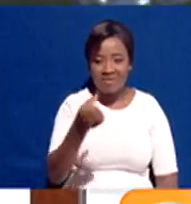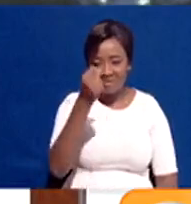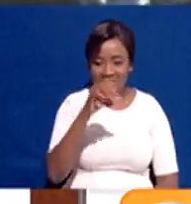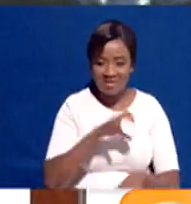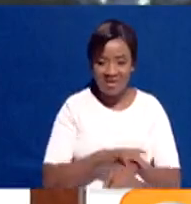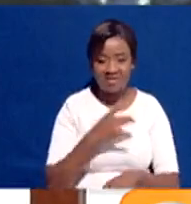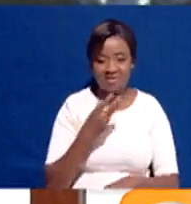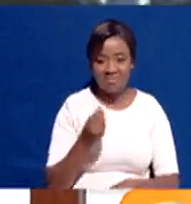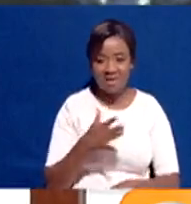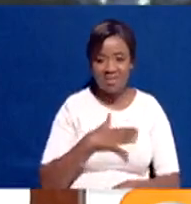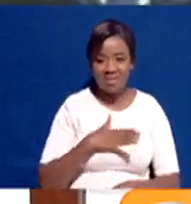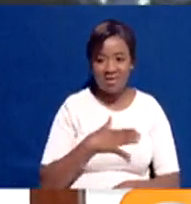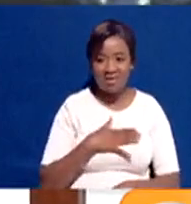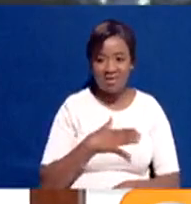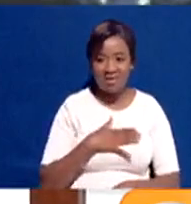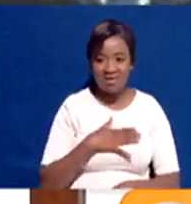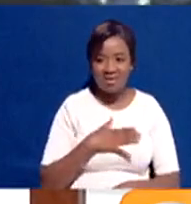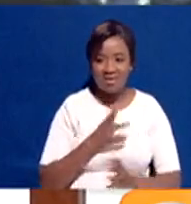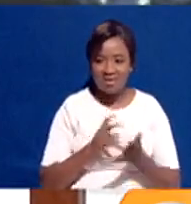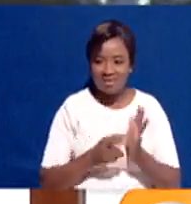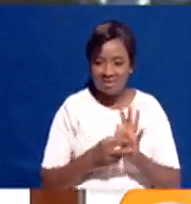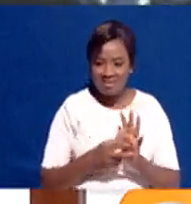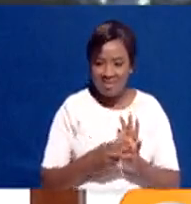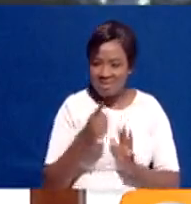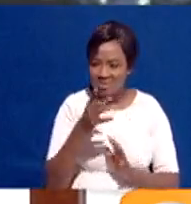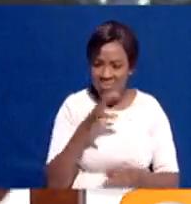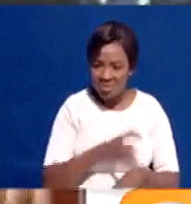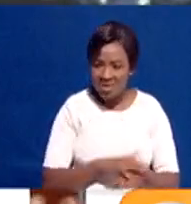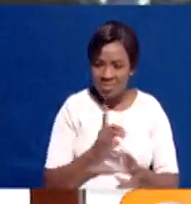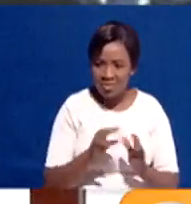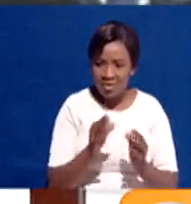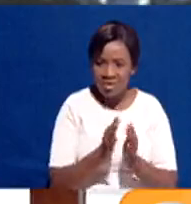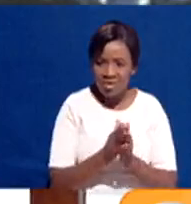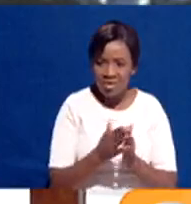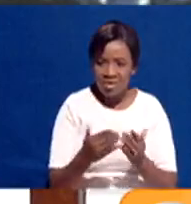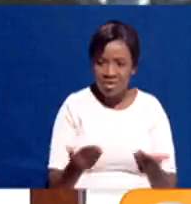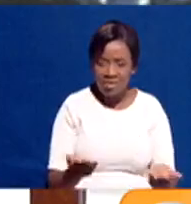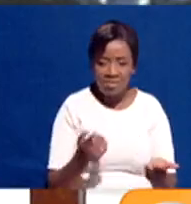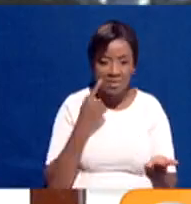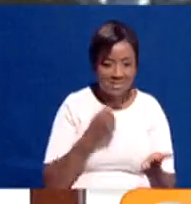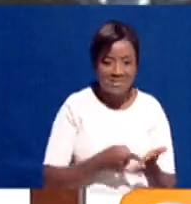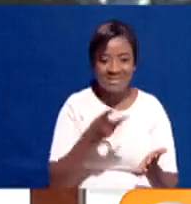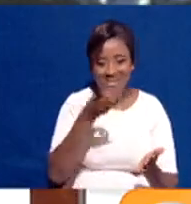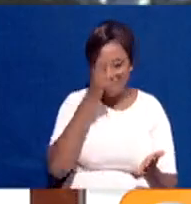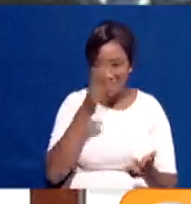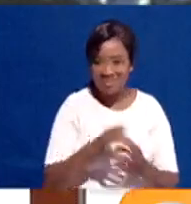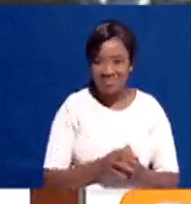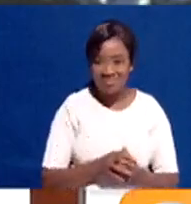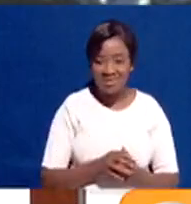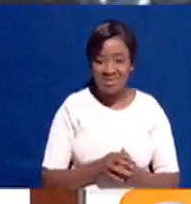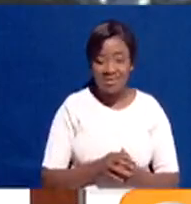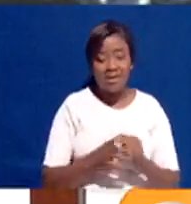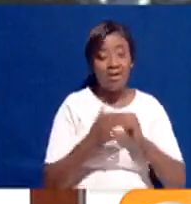money. So I got interested. I said, what is this money that she has found? When she opened her fingers, it was 20 bob. The level of